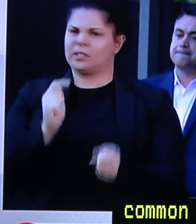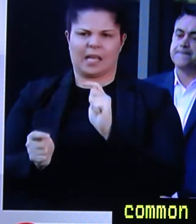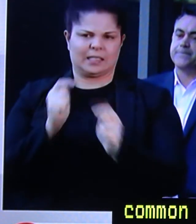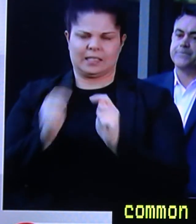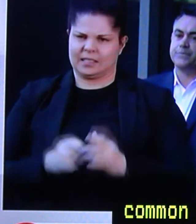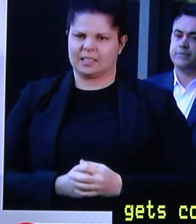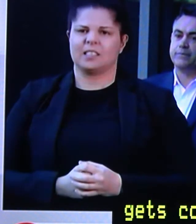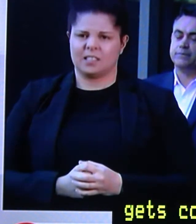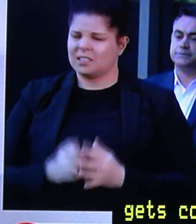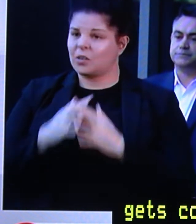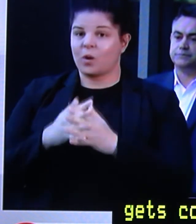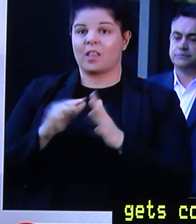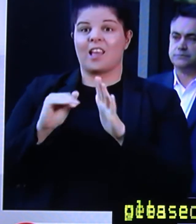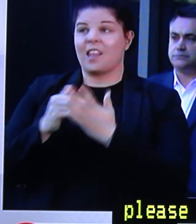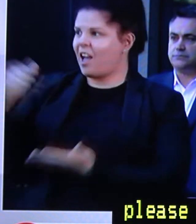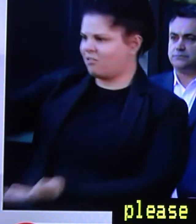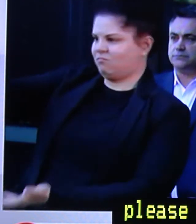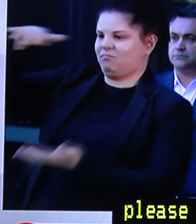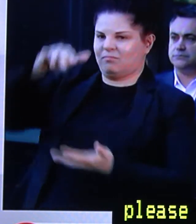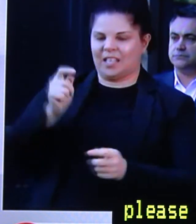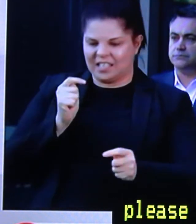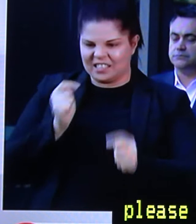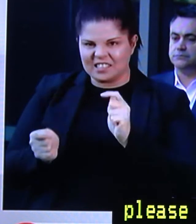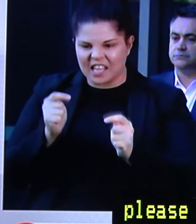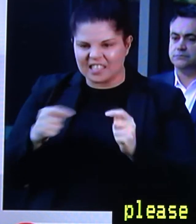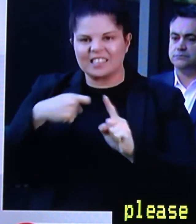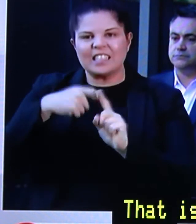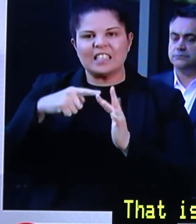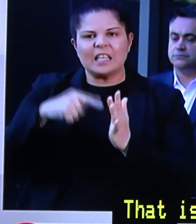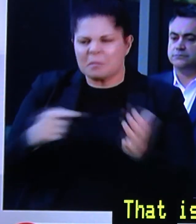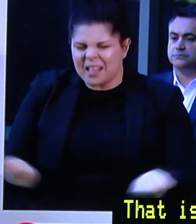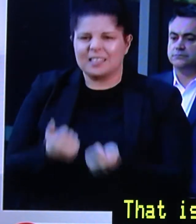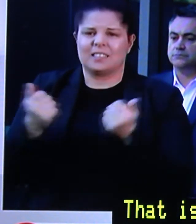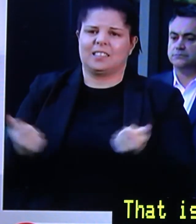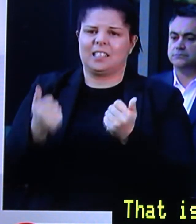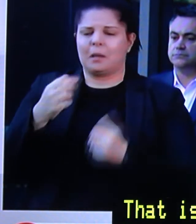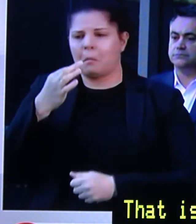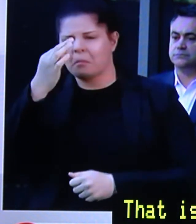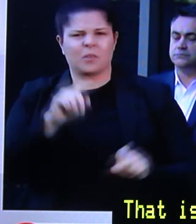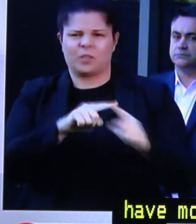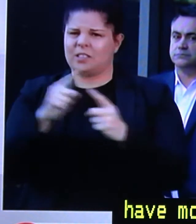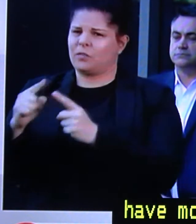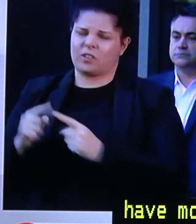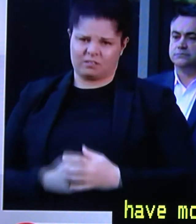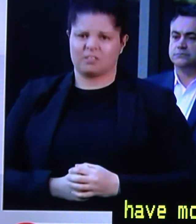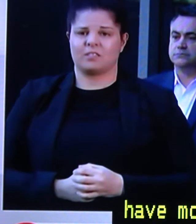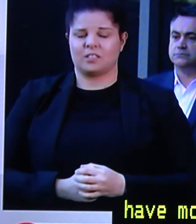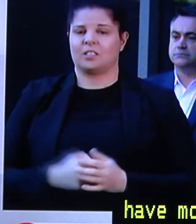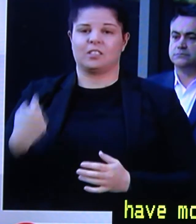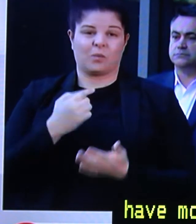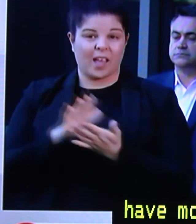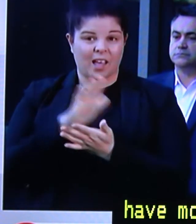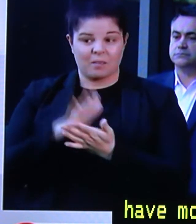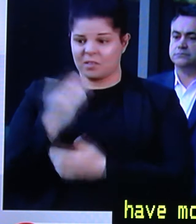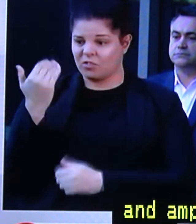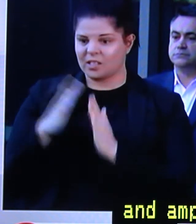We've got more than ample testing kits, more than ample ways in which you can get tested. And we're just so pleased that the number of people